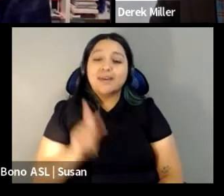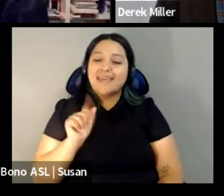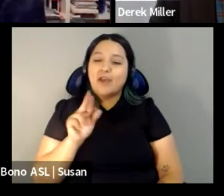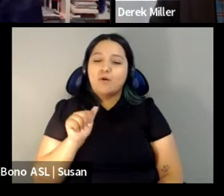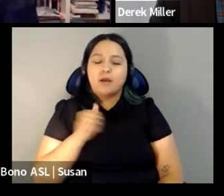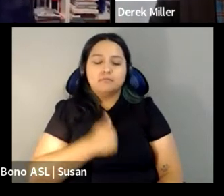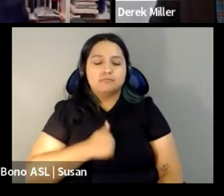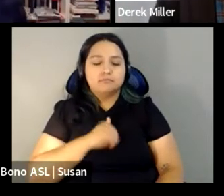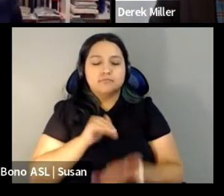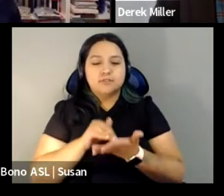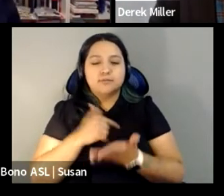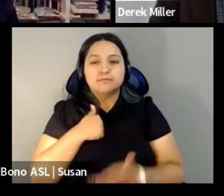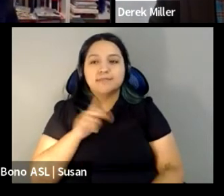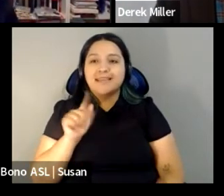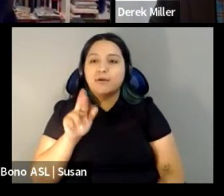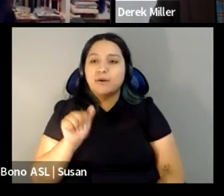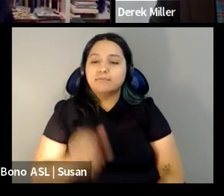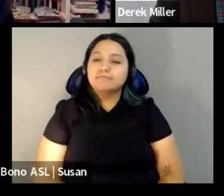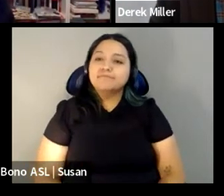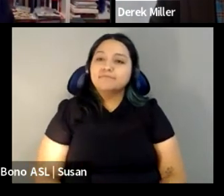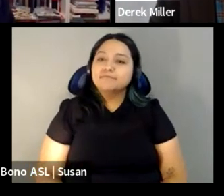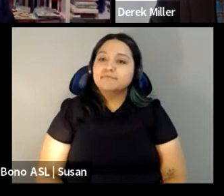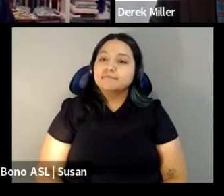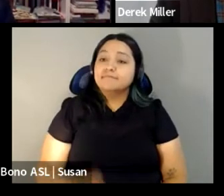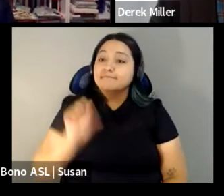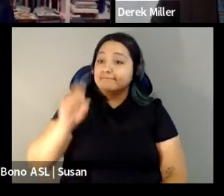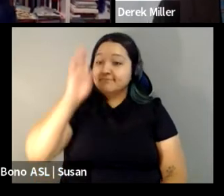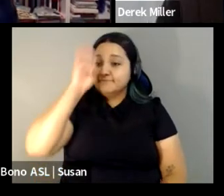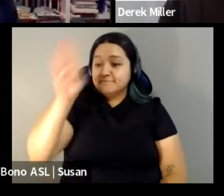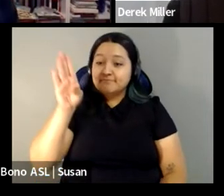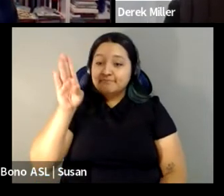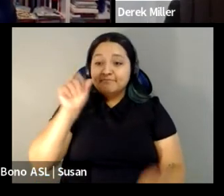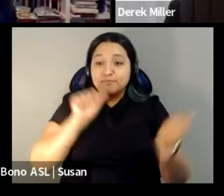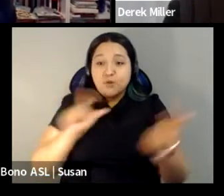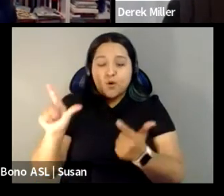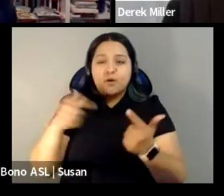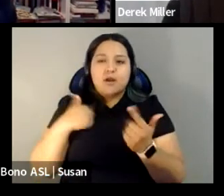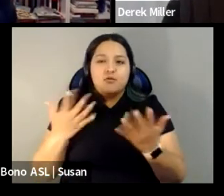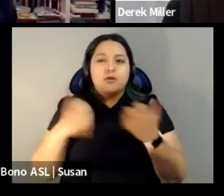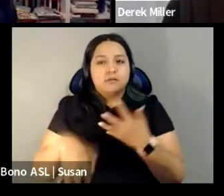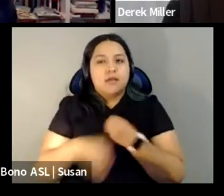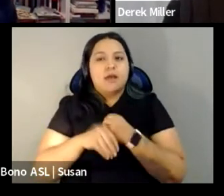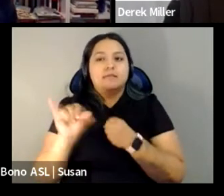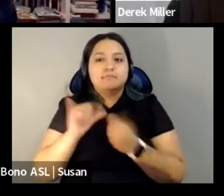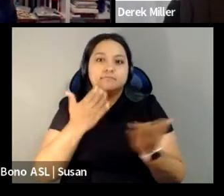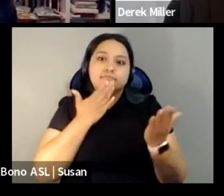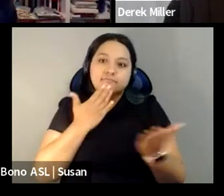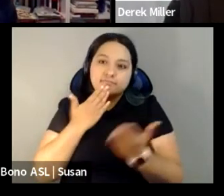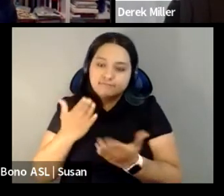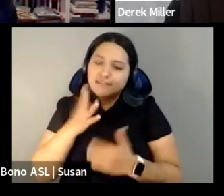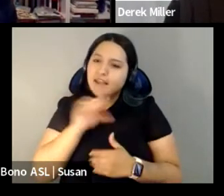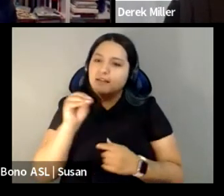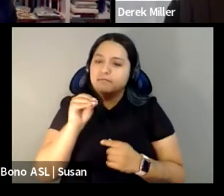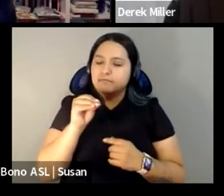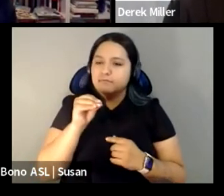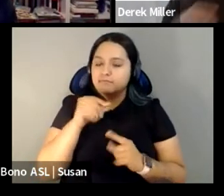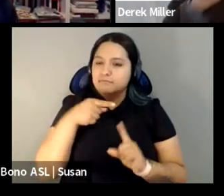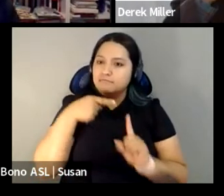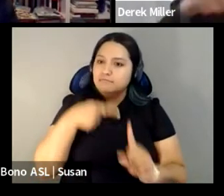Hello, all. I also want to add my thanks and especially congratulations